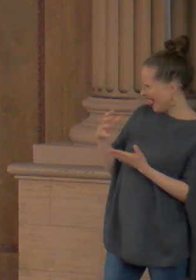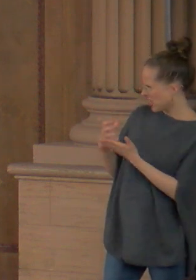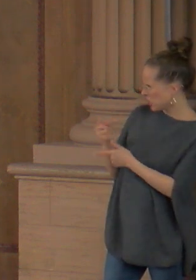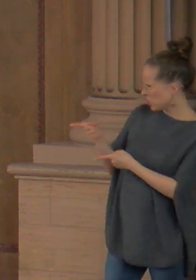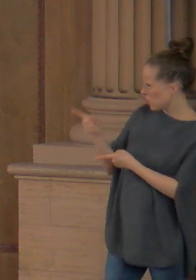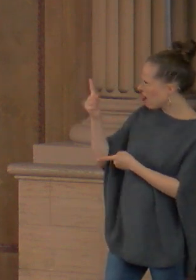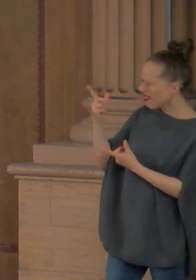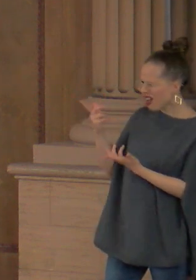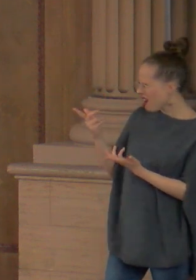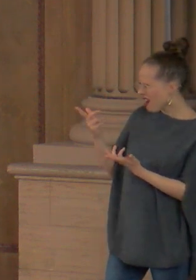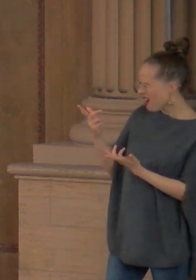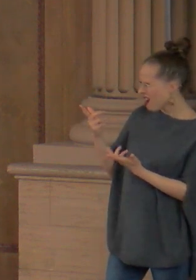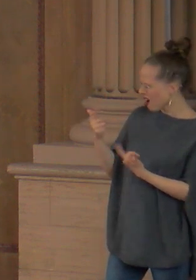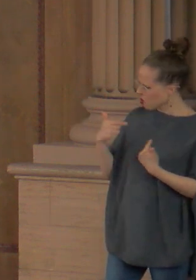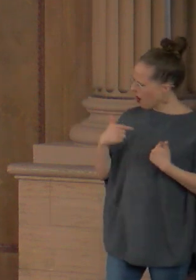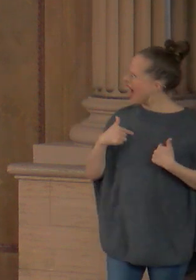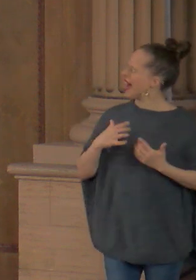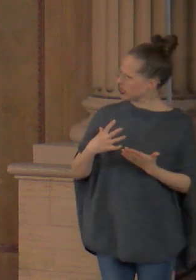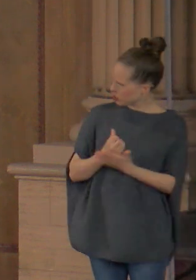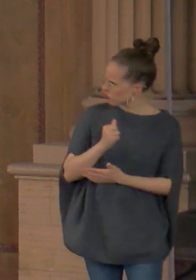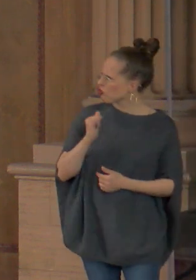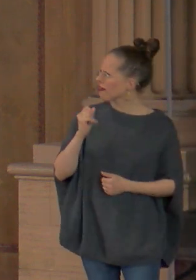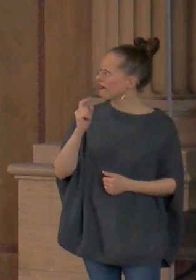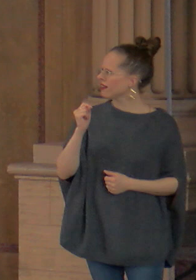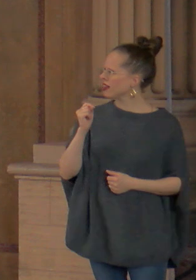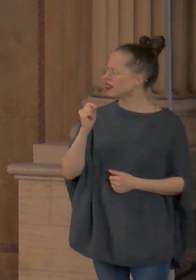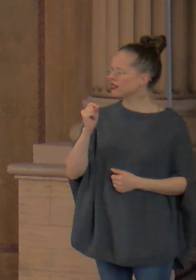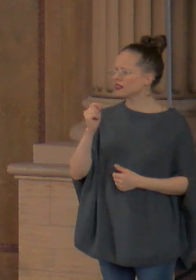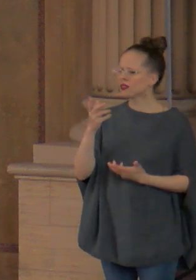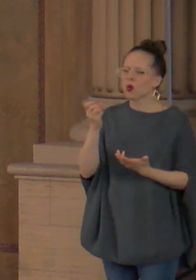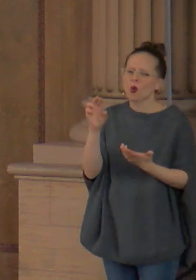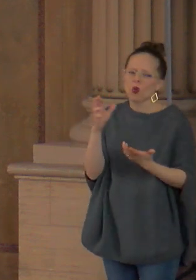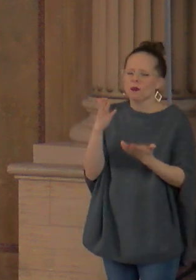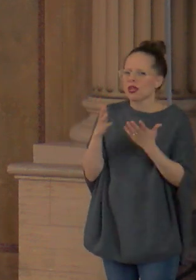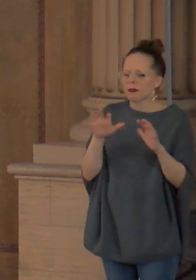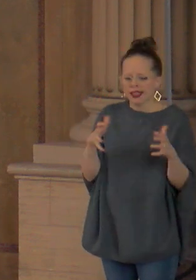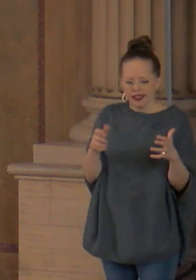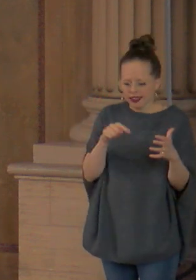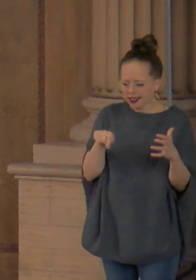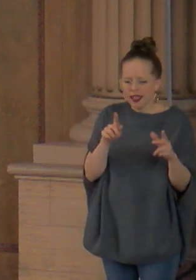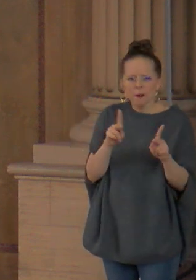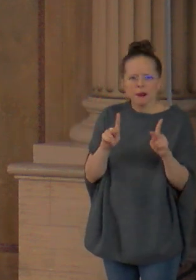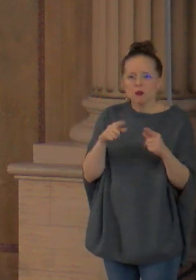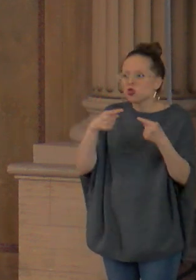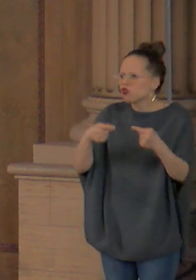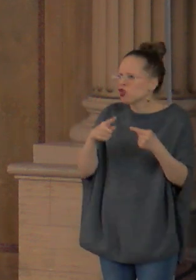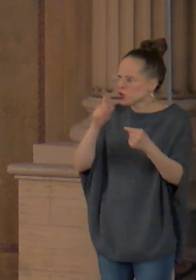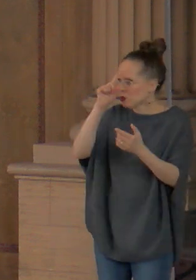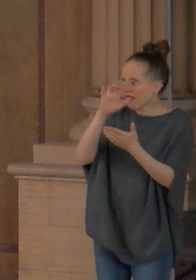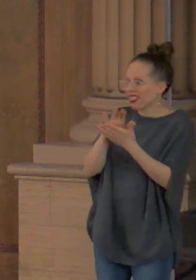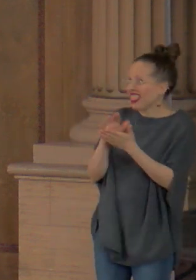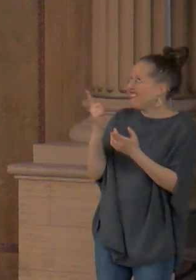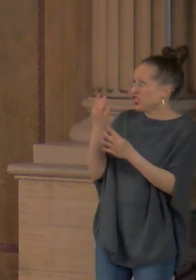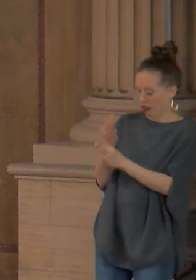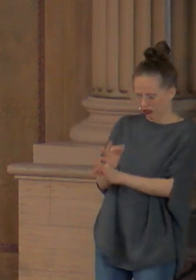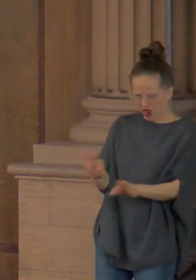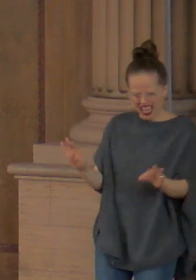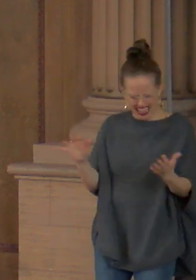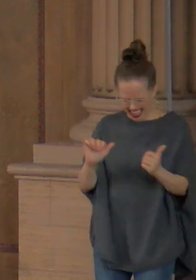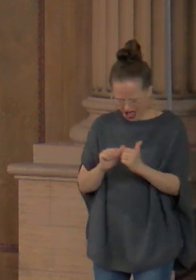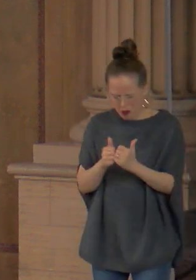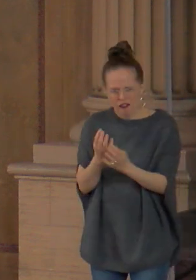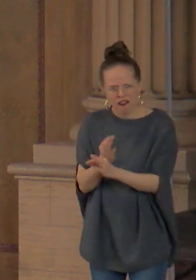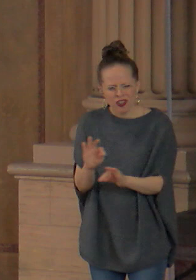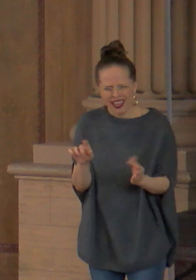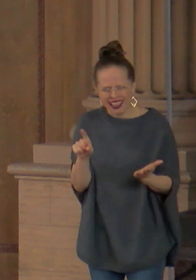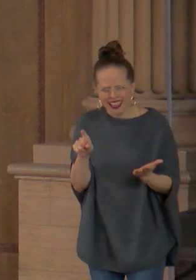It's because we have such a hard time believing that anything is free. There are lots of reasons that those who think that their righteousness comes from the things that they do might want to